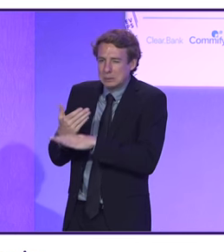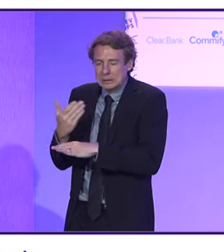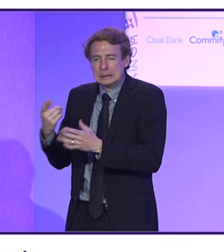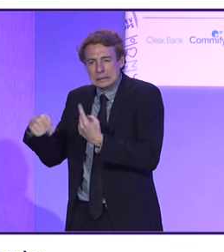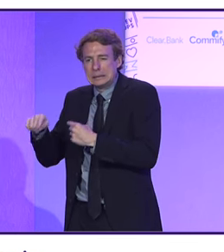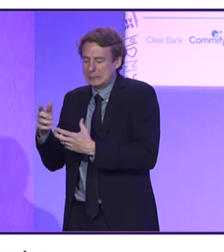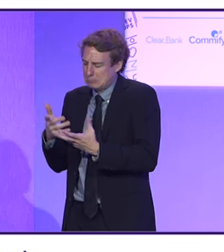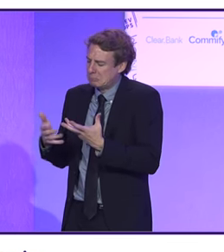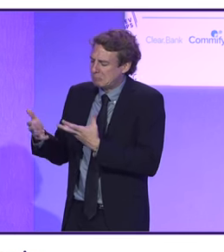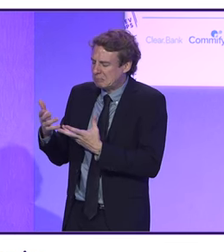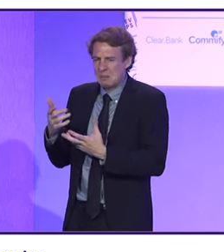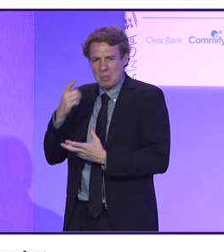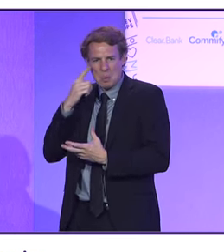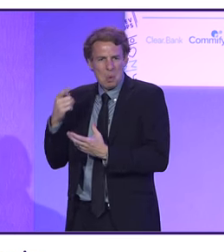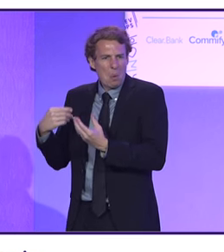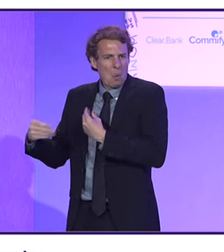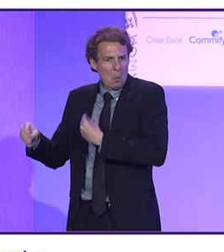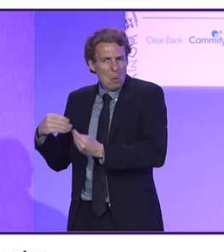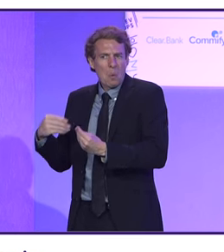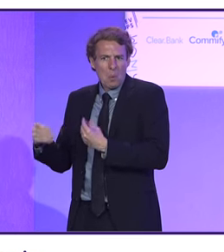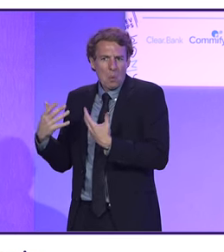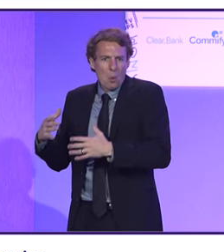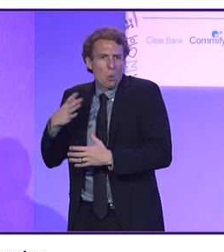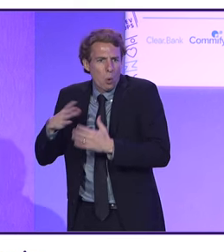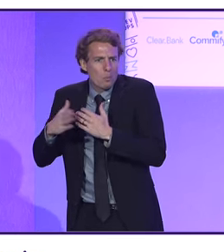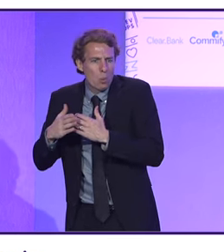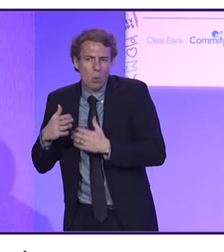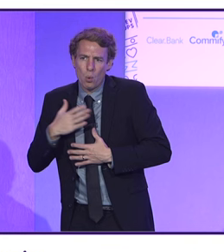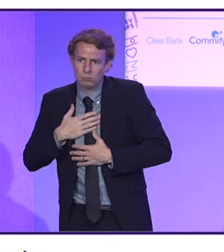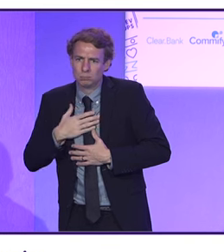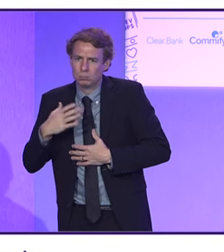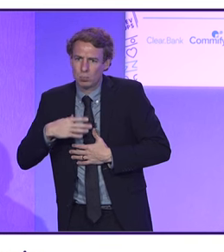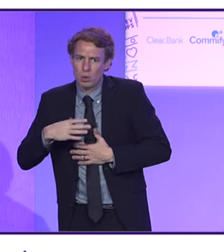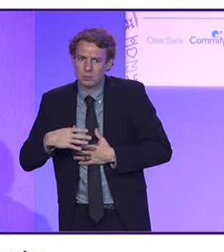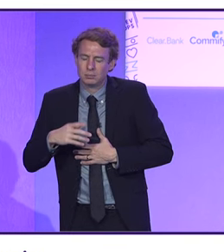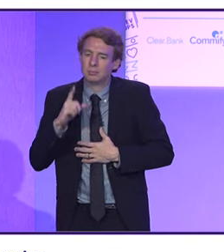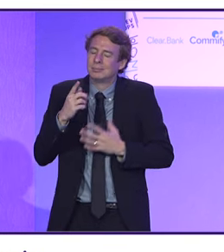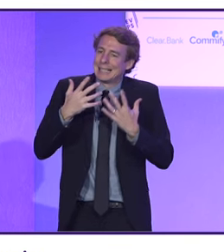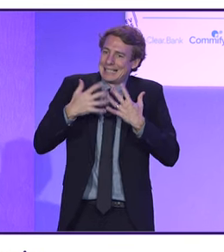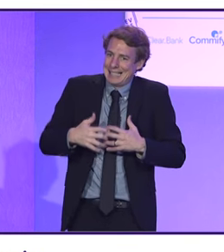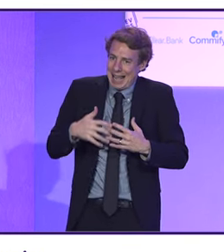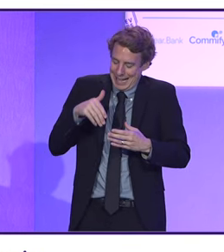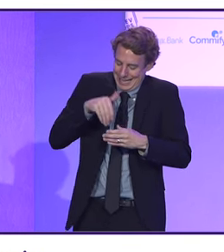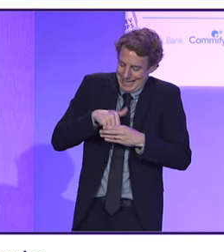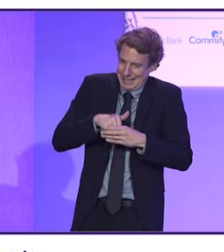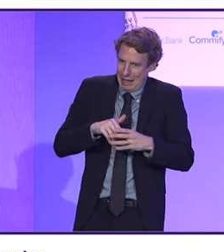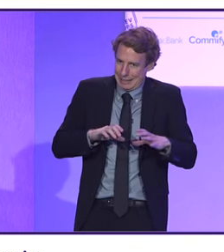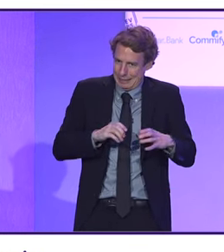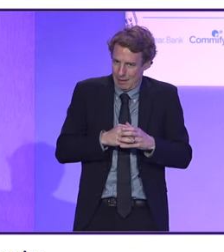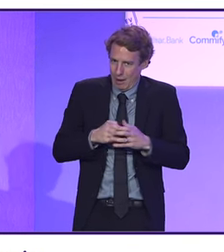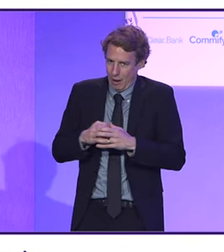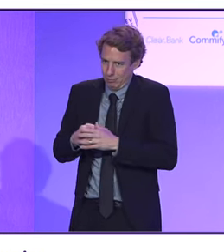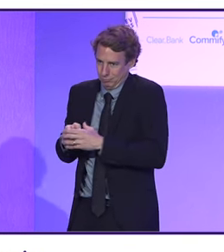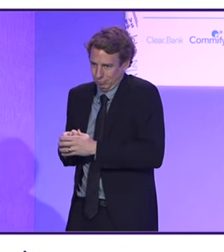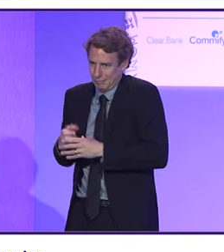effective. I want more of that. And actually, there's silos inside of tech, not just between the business side and the technology side.